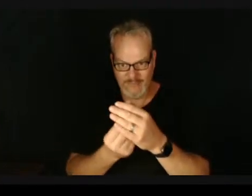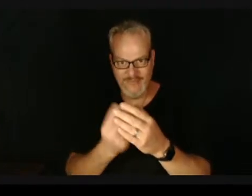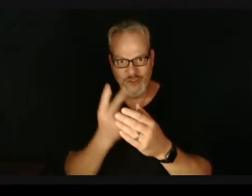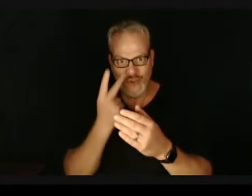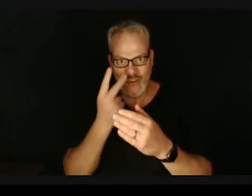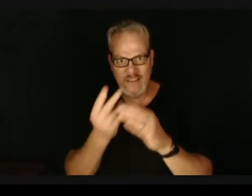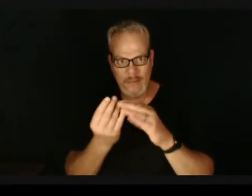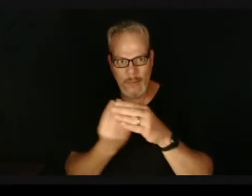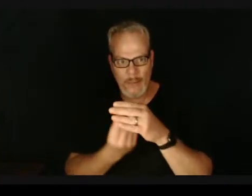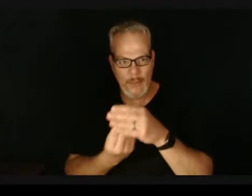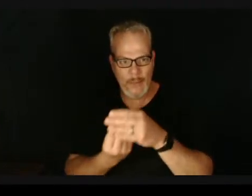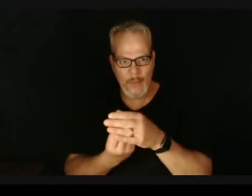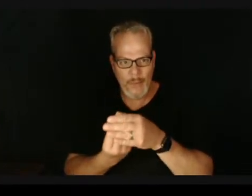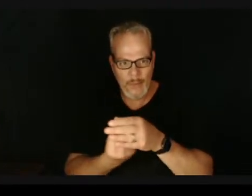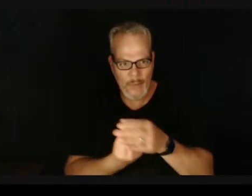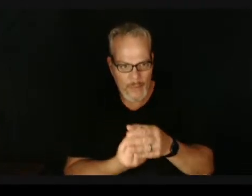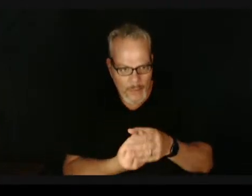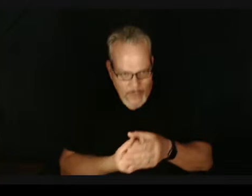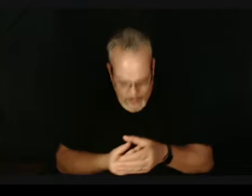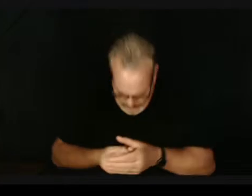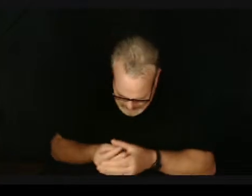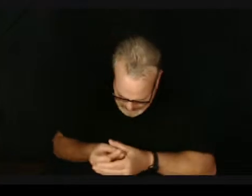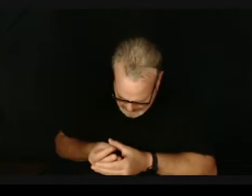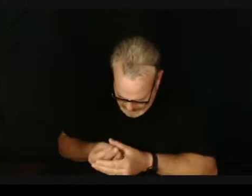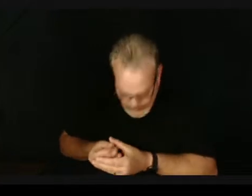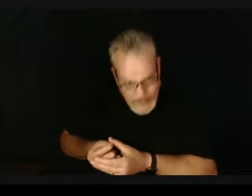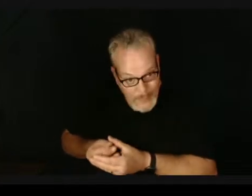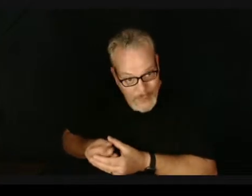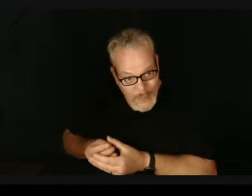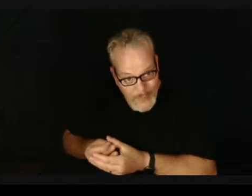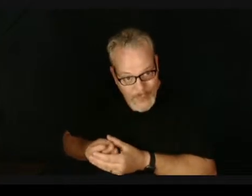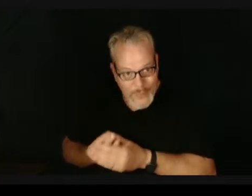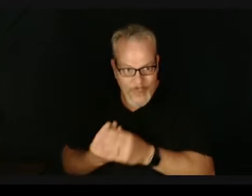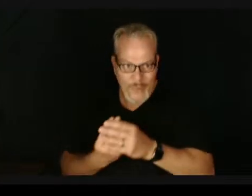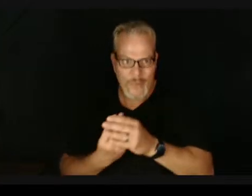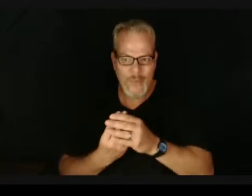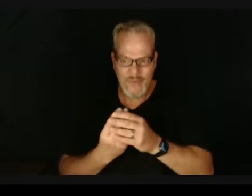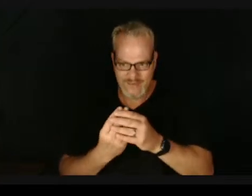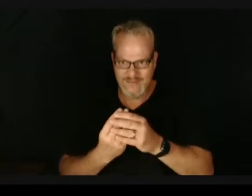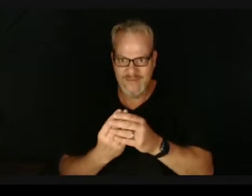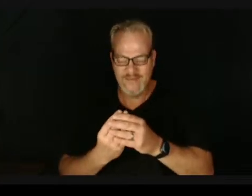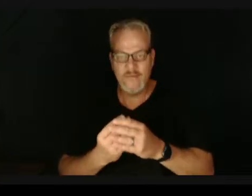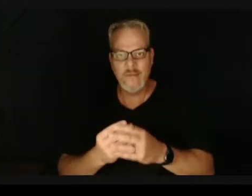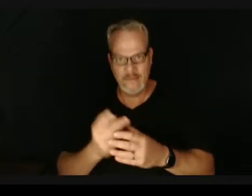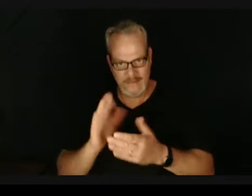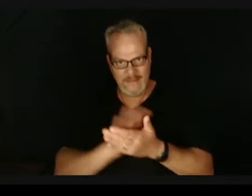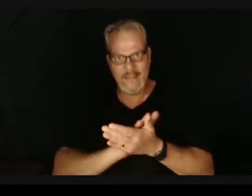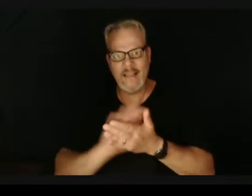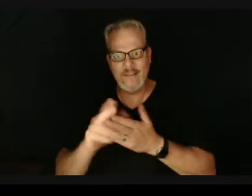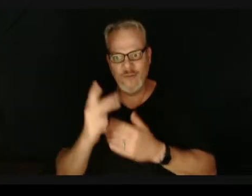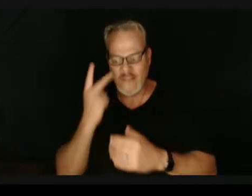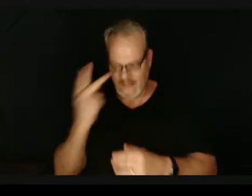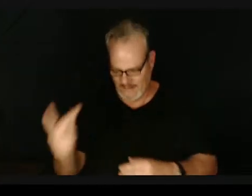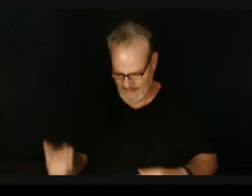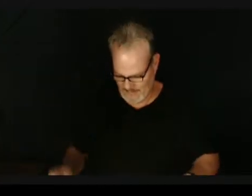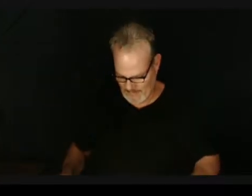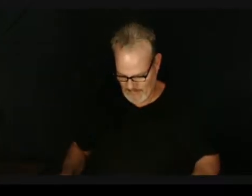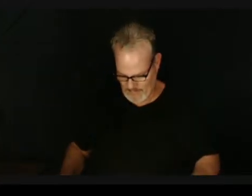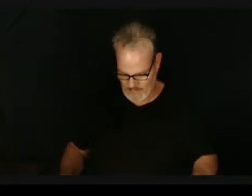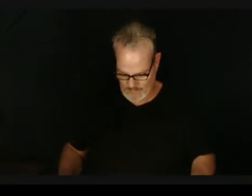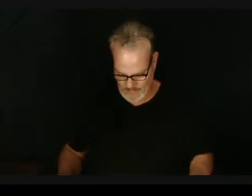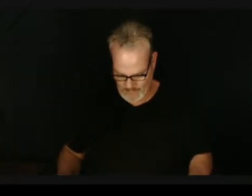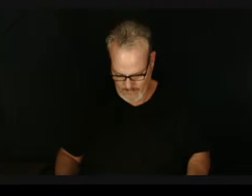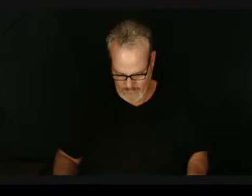vent area right there. So nice to see that. They have a little bit better resolution in their time and their frames than we